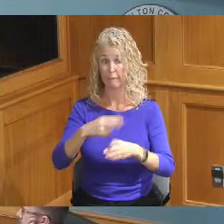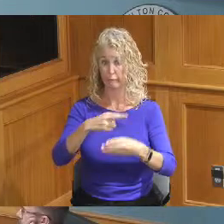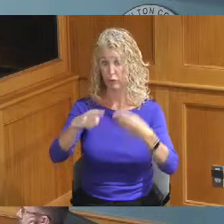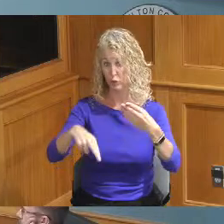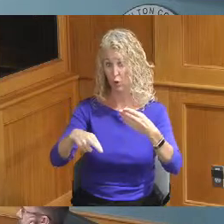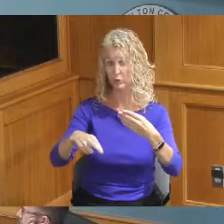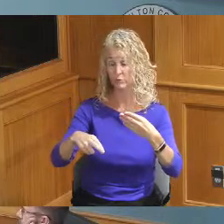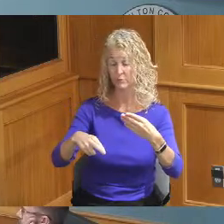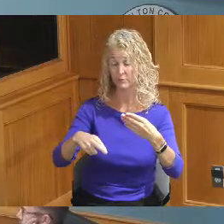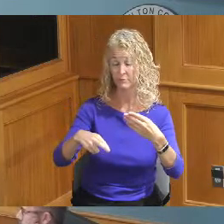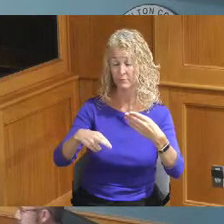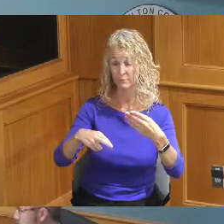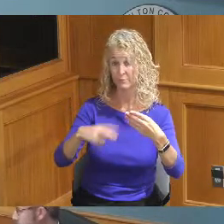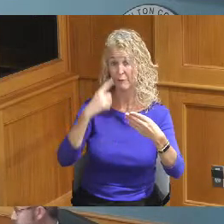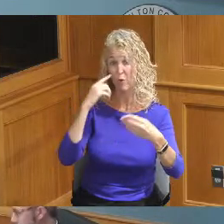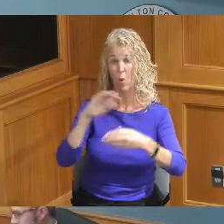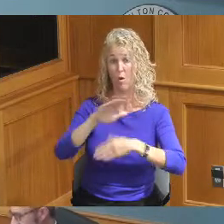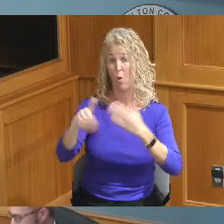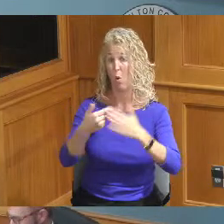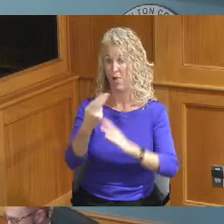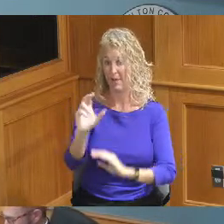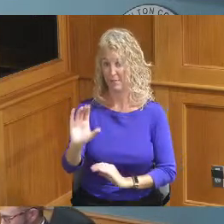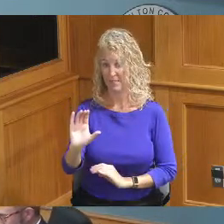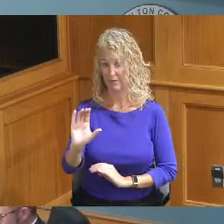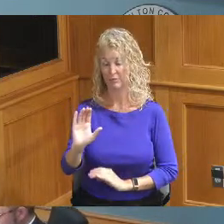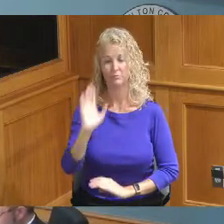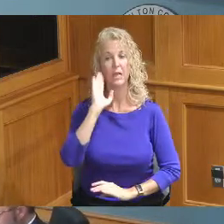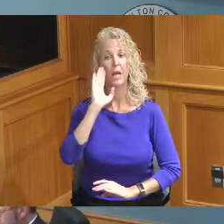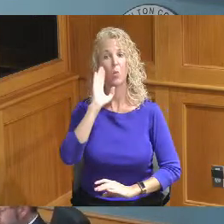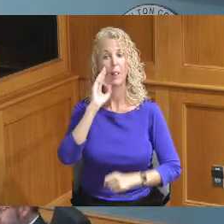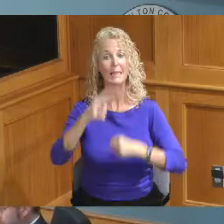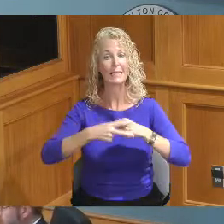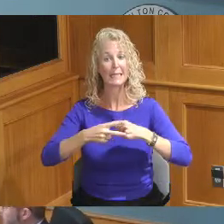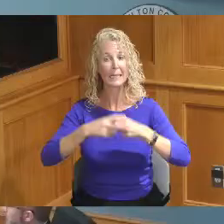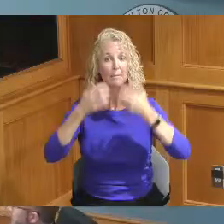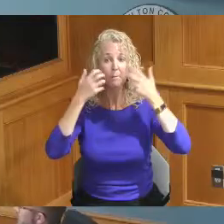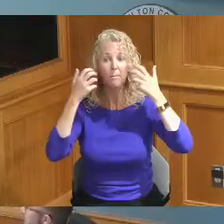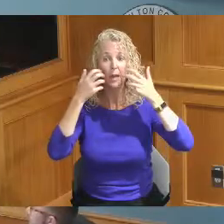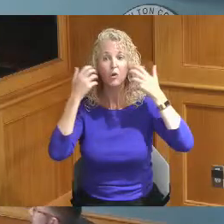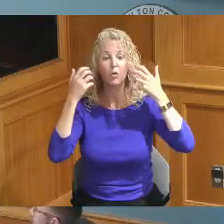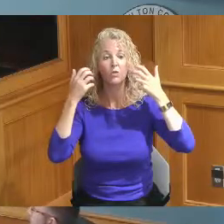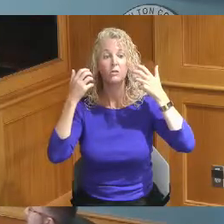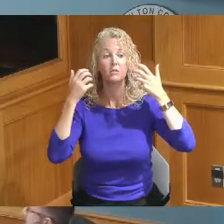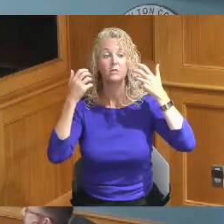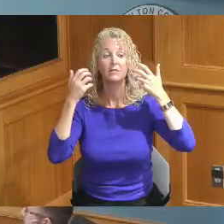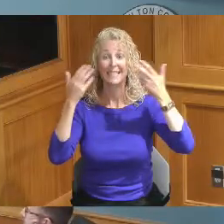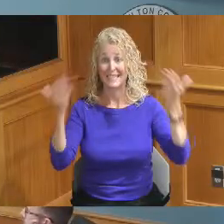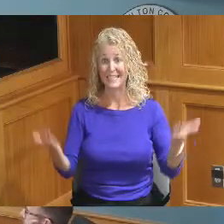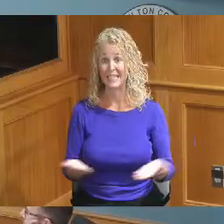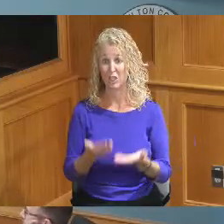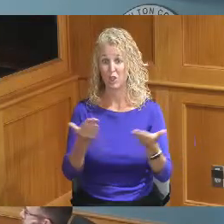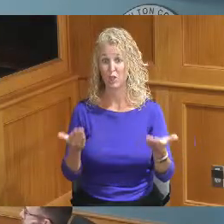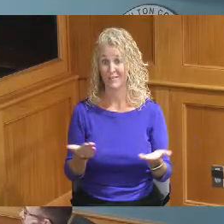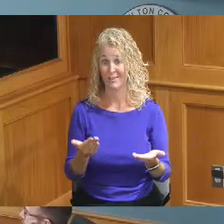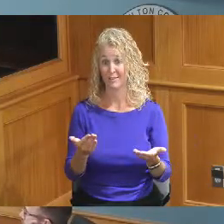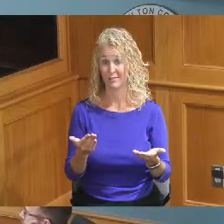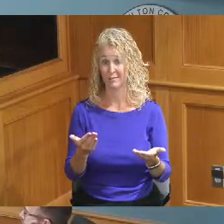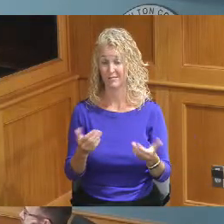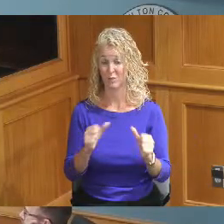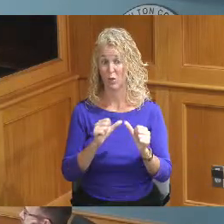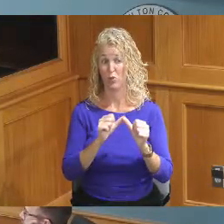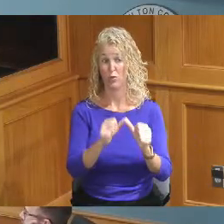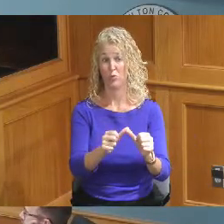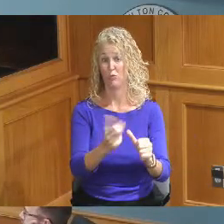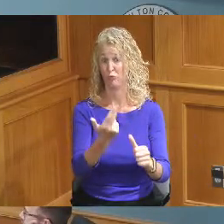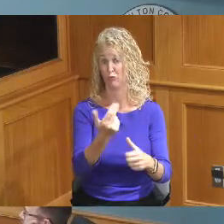outcome for the county, and it will secure Bengals playing in Paycor for a